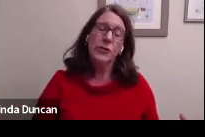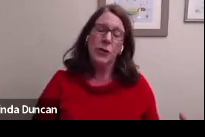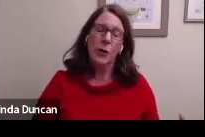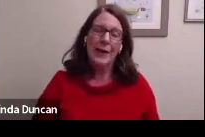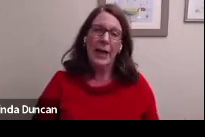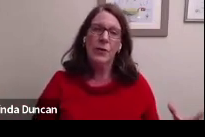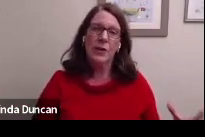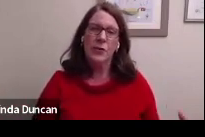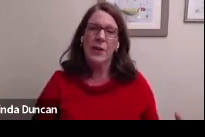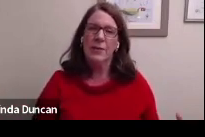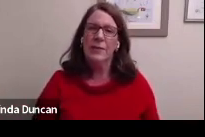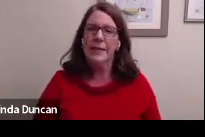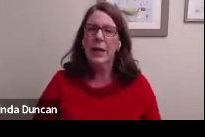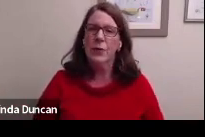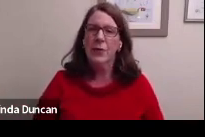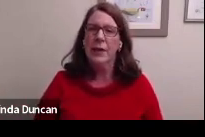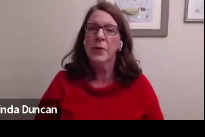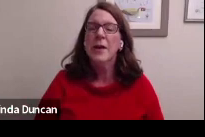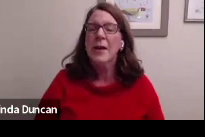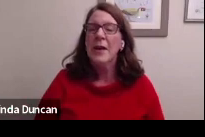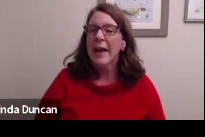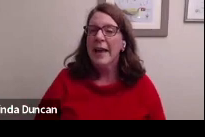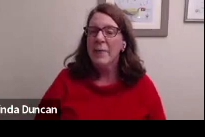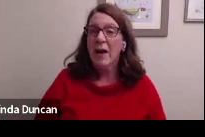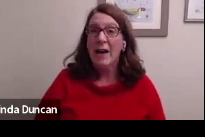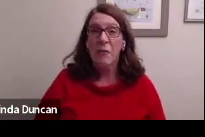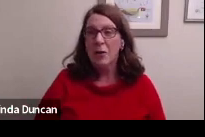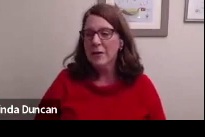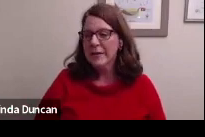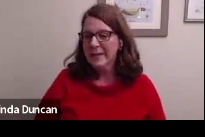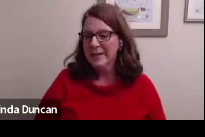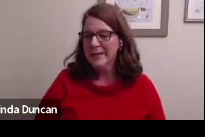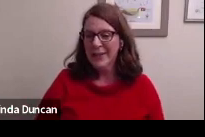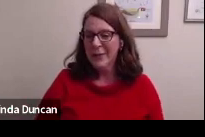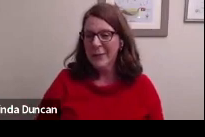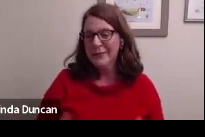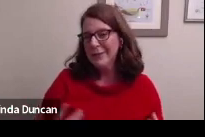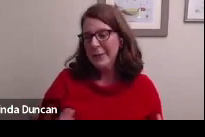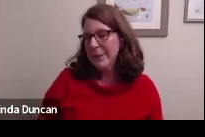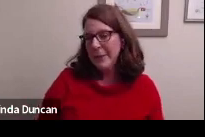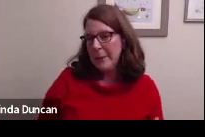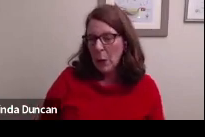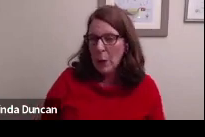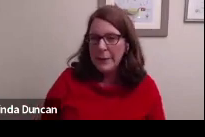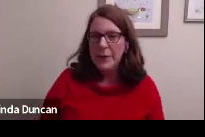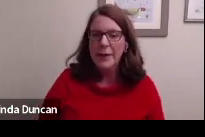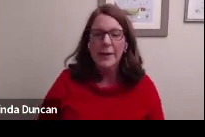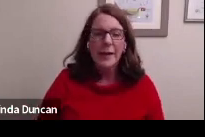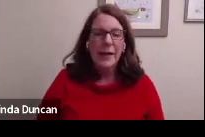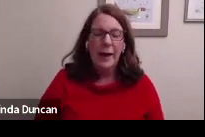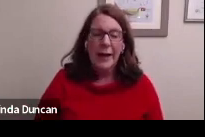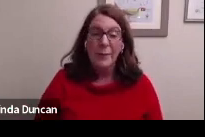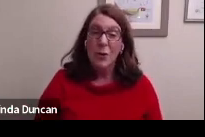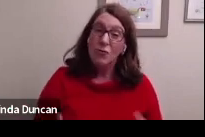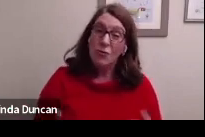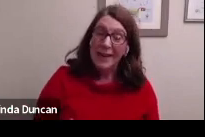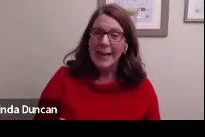lot, I used to do a lot in health. I do very little in health now. I've worked in,